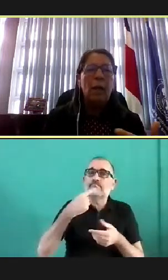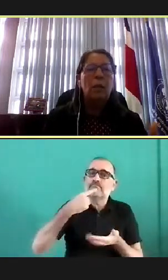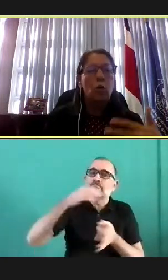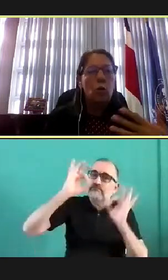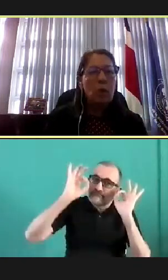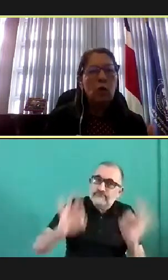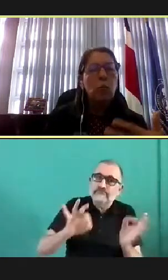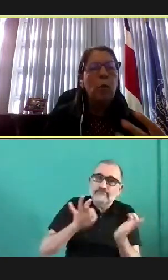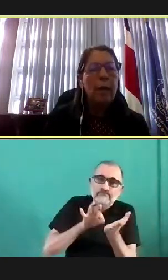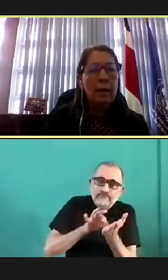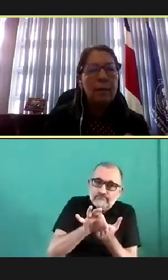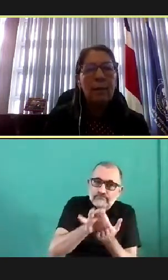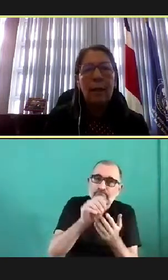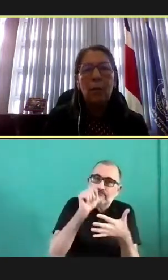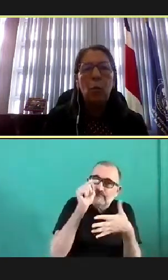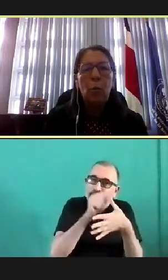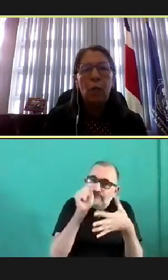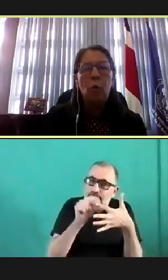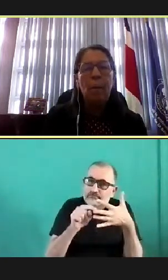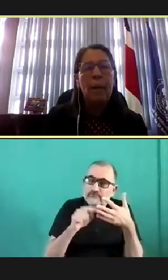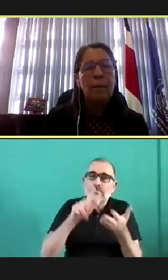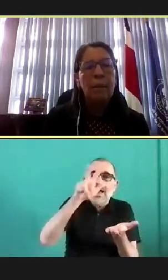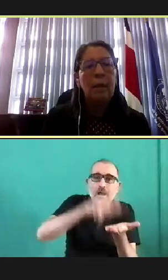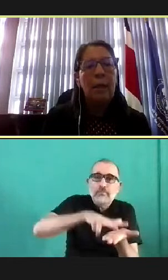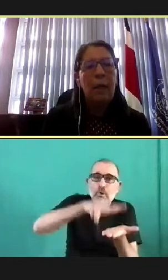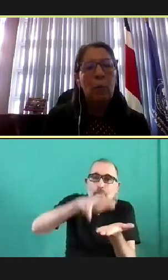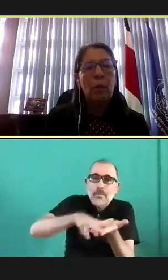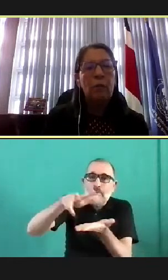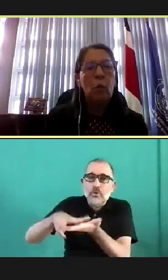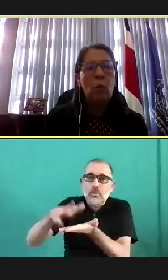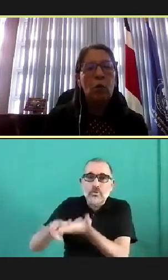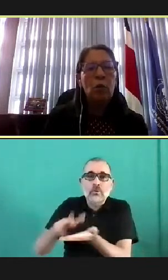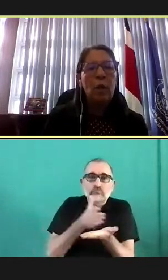that authorizes